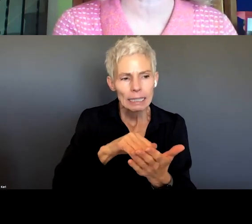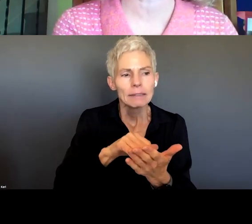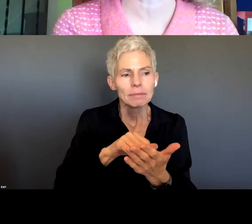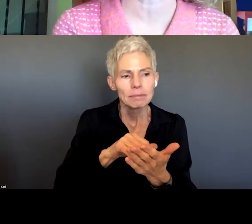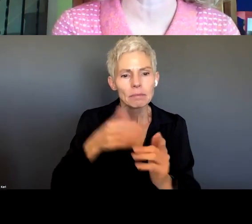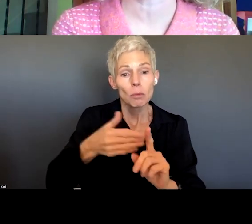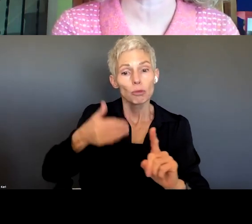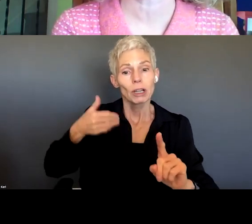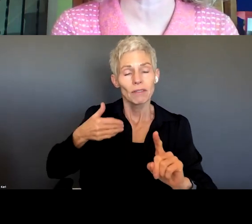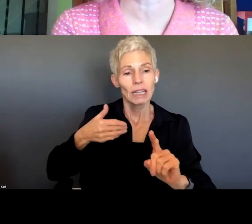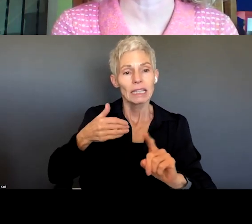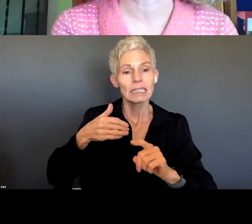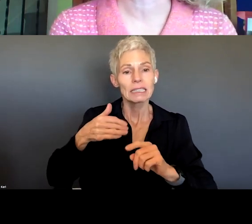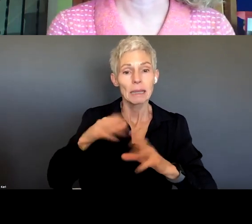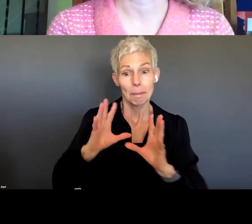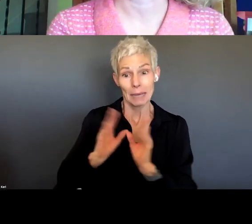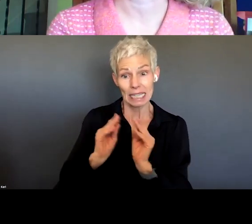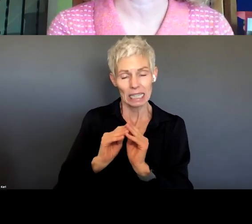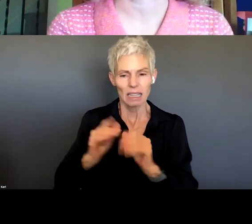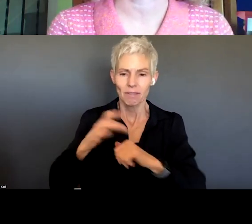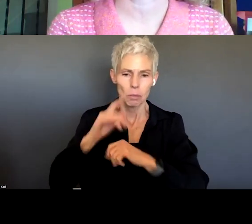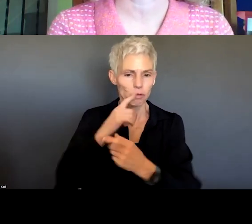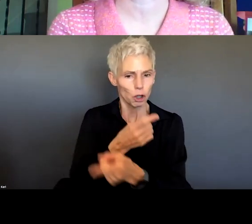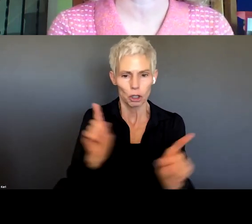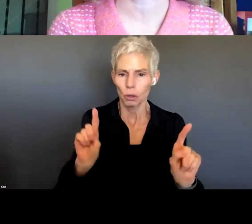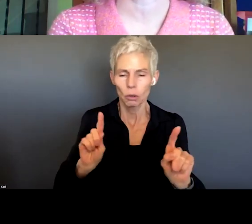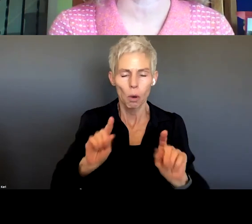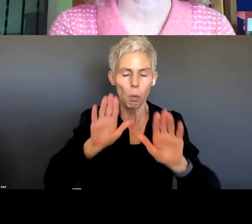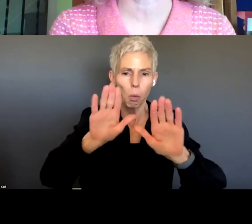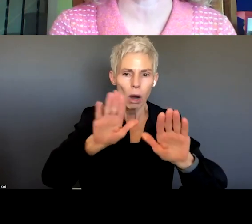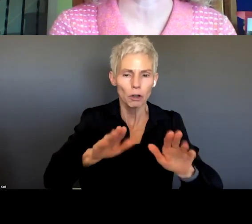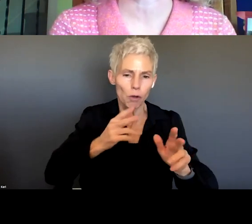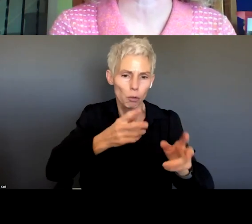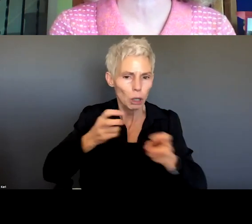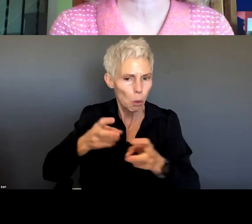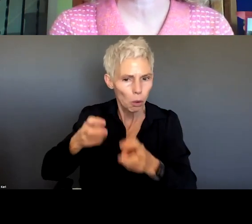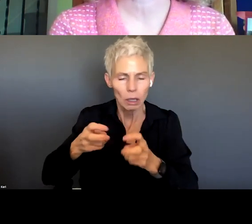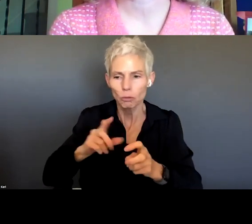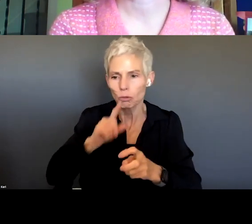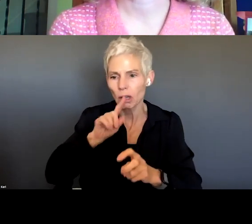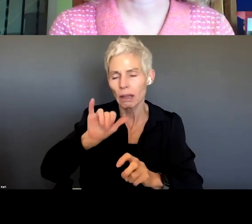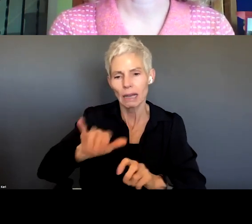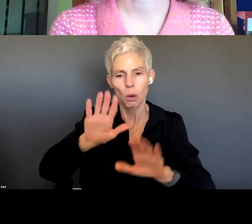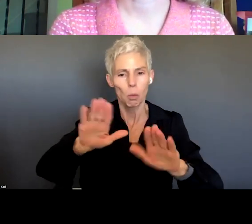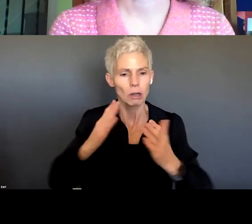previous episodes are available to you. Great recordings, just really thrilled for that resource.